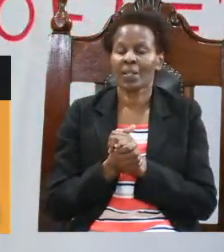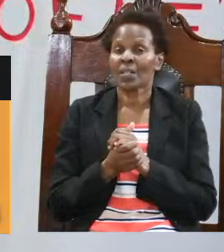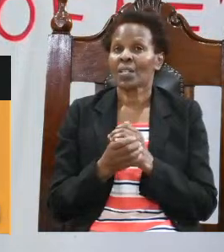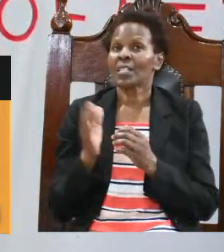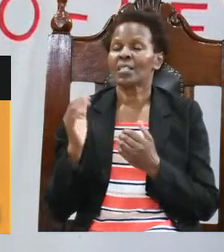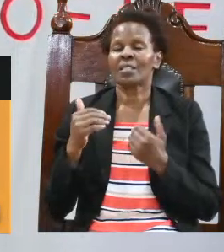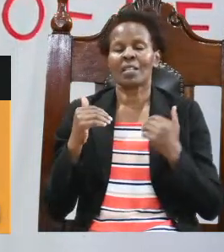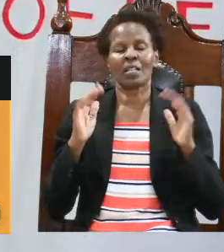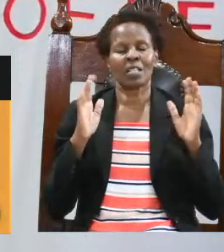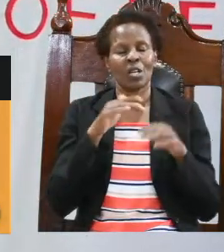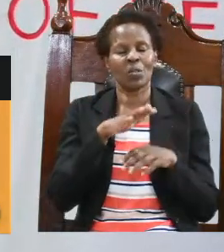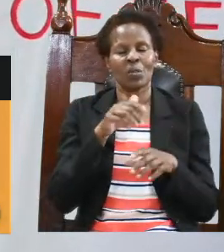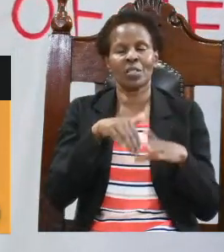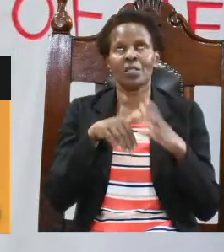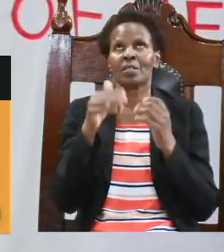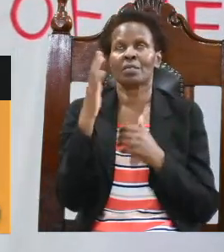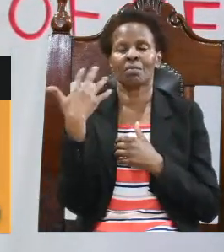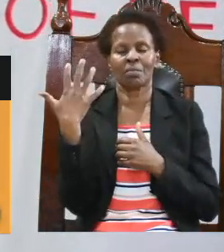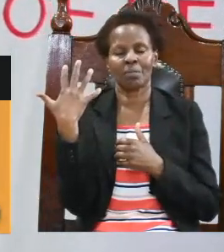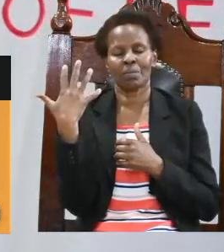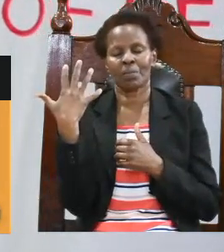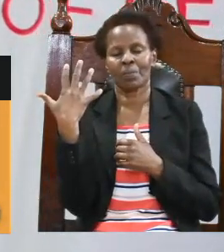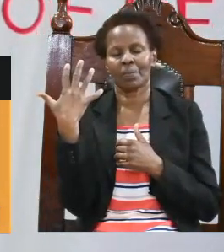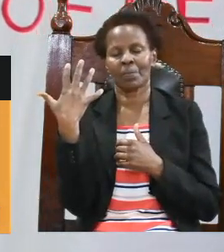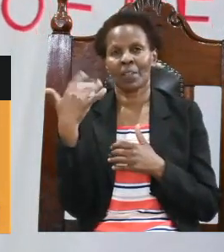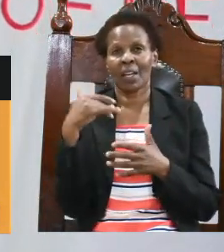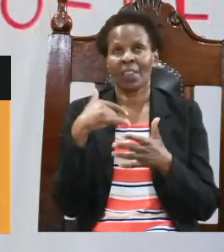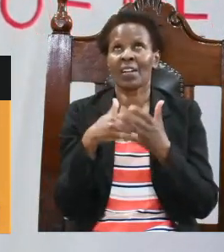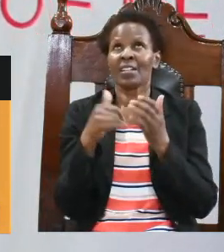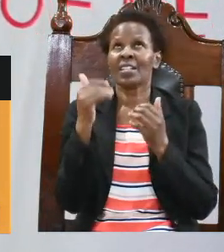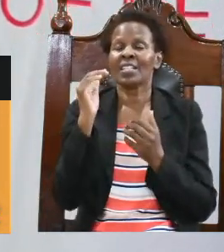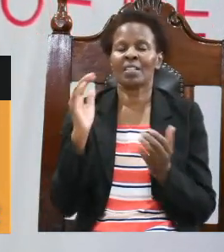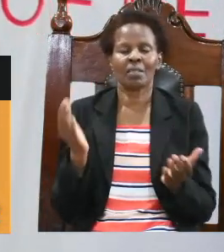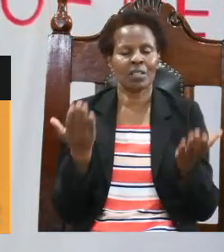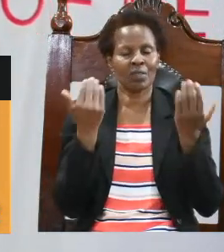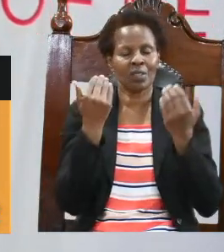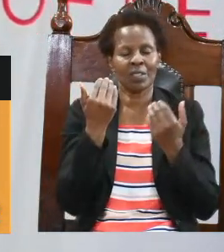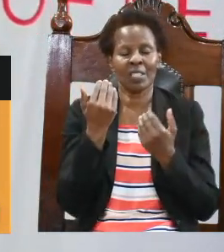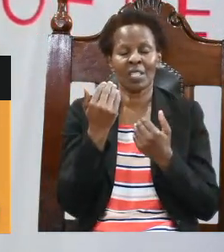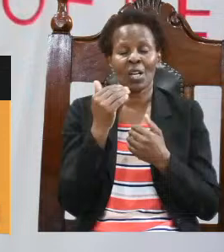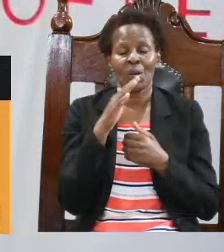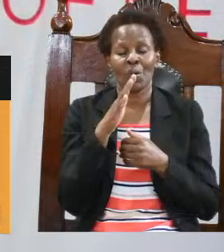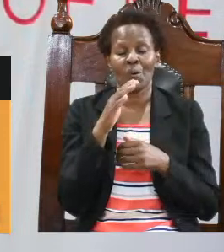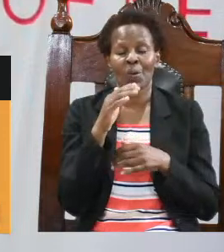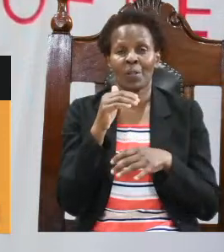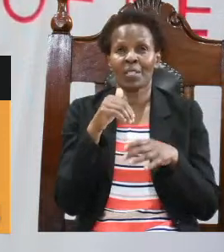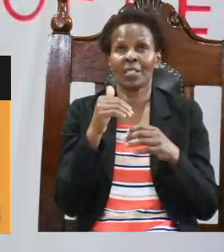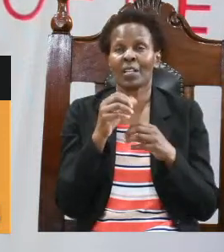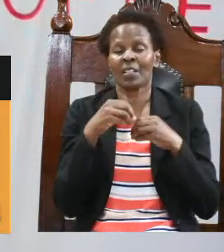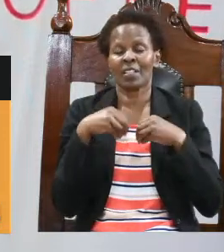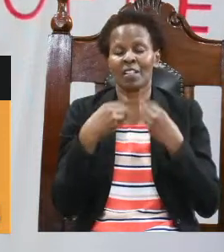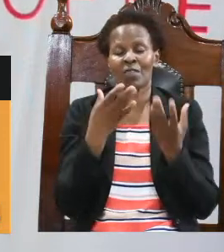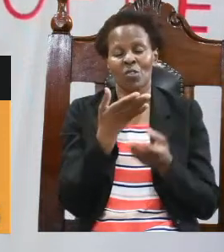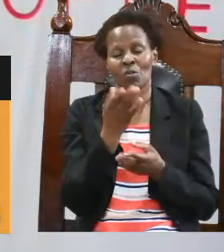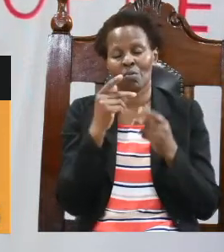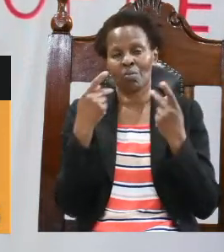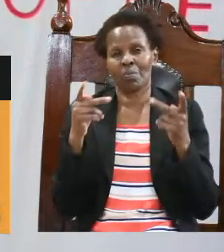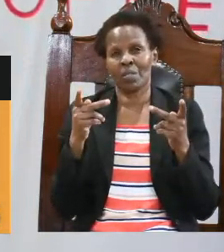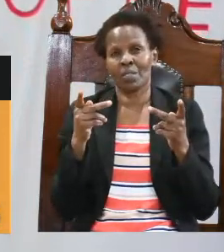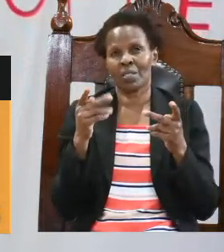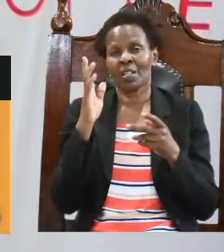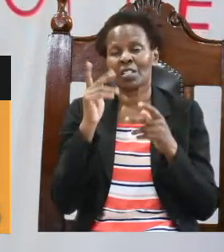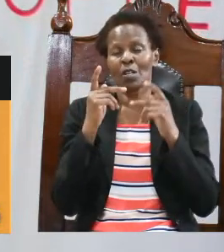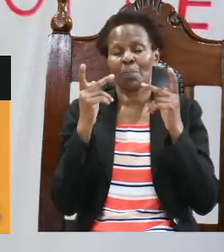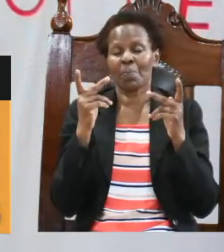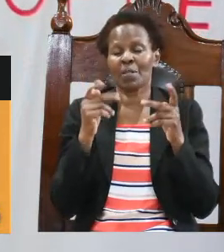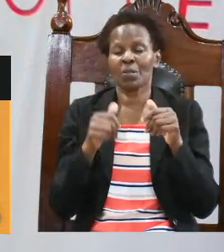commit you in the hands of the Most High God, that he may lift his countenance upon you and give you peace. And may the peace